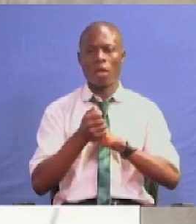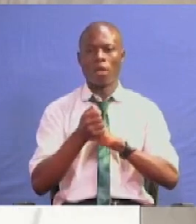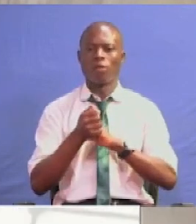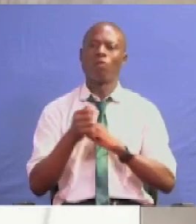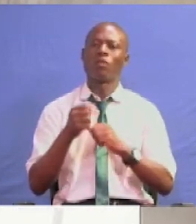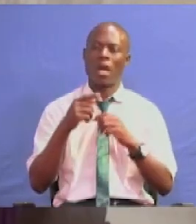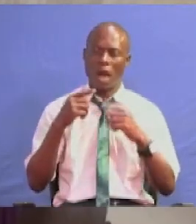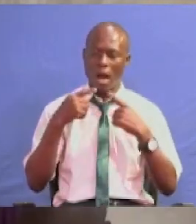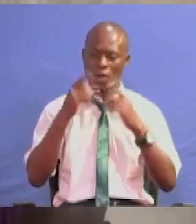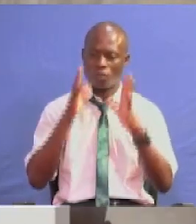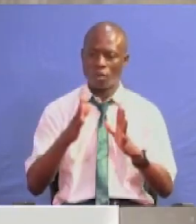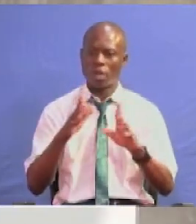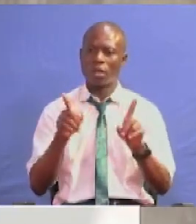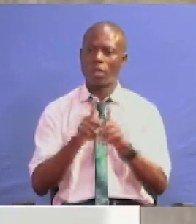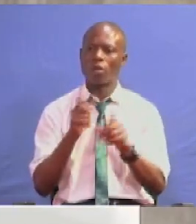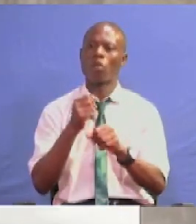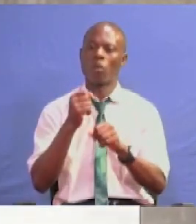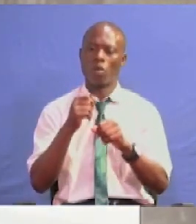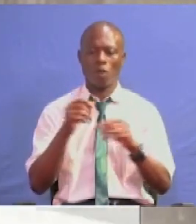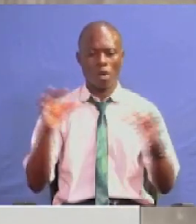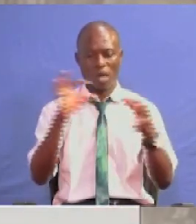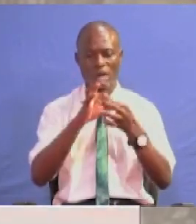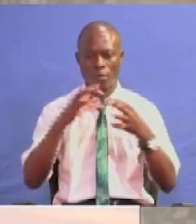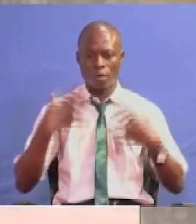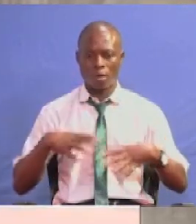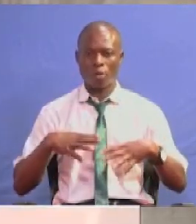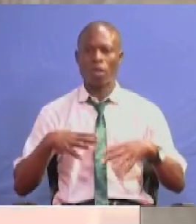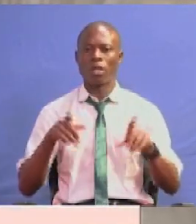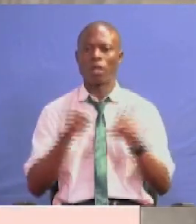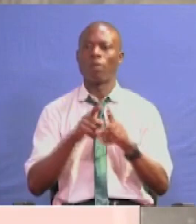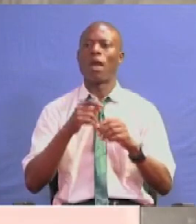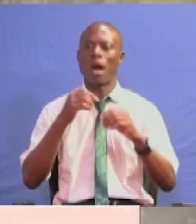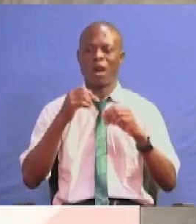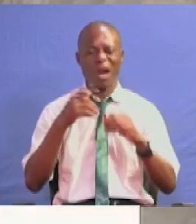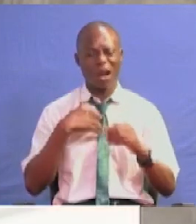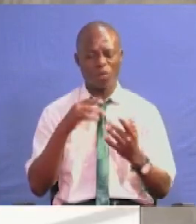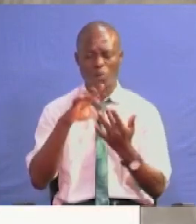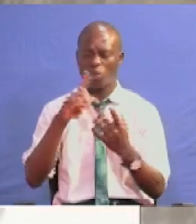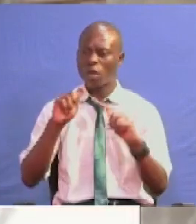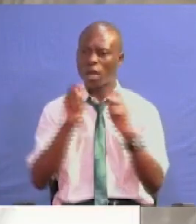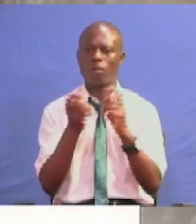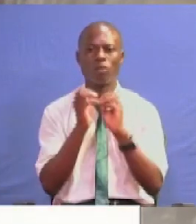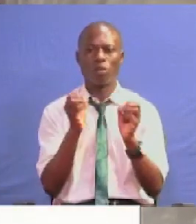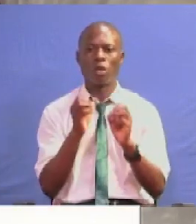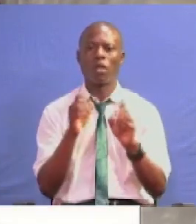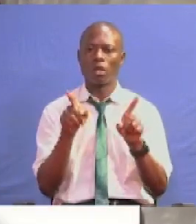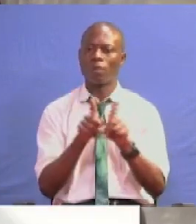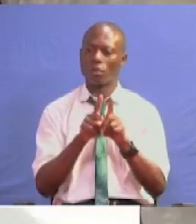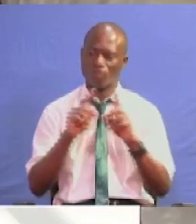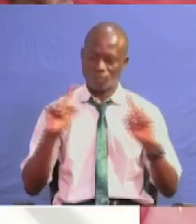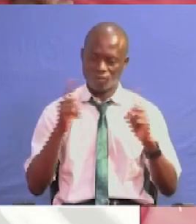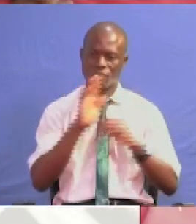mzalendo, ni kiongozi wa kuunganisha watu, ni kiongozi hana ukabila, ni kiongozi wa kuchunga watu